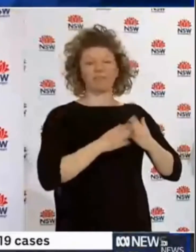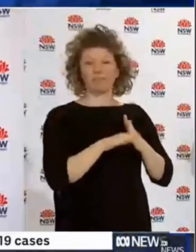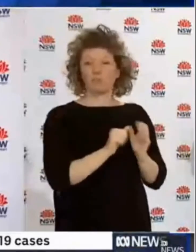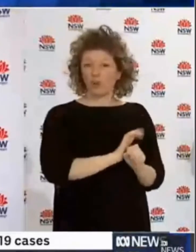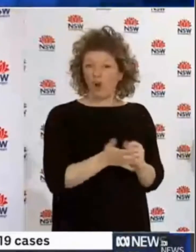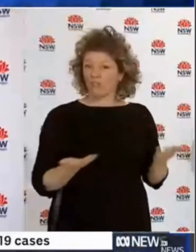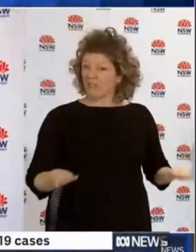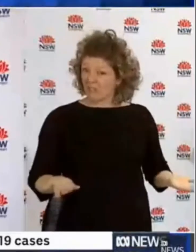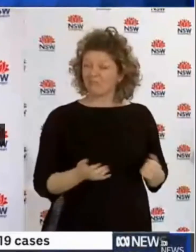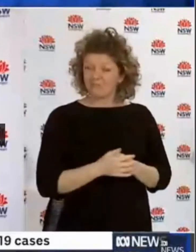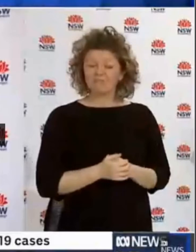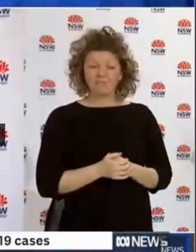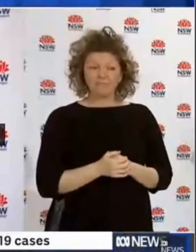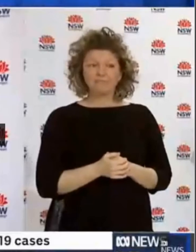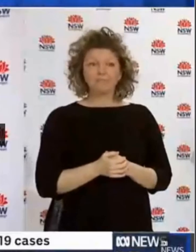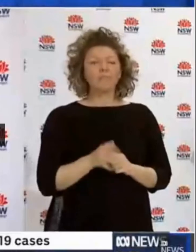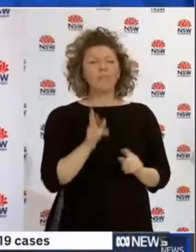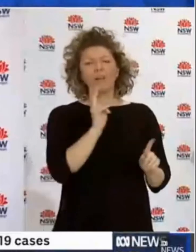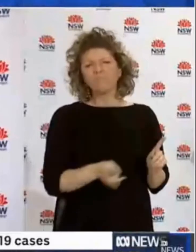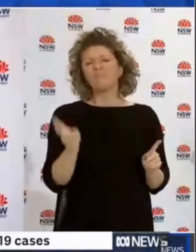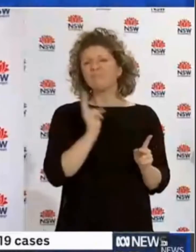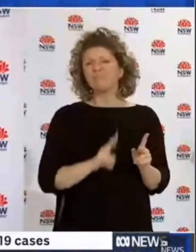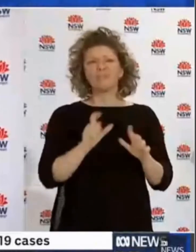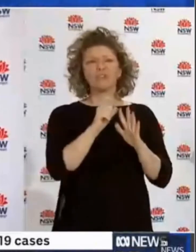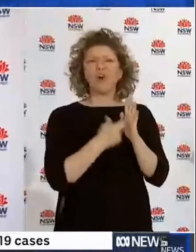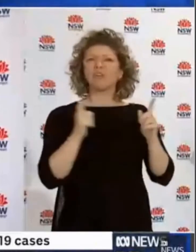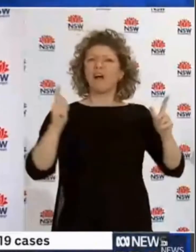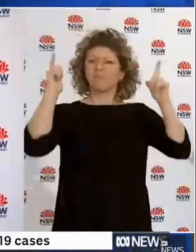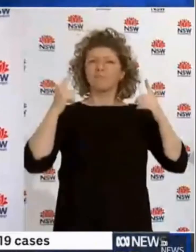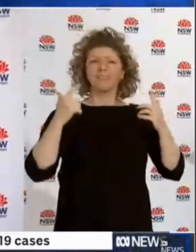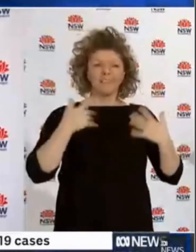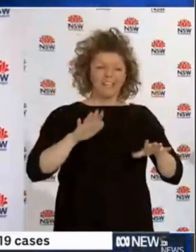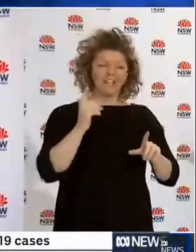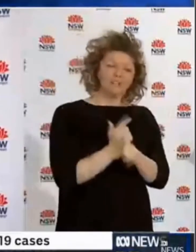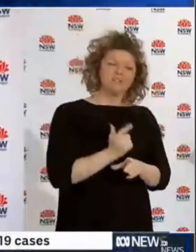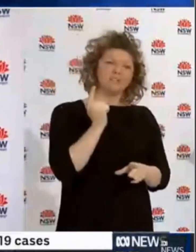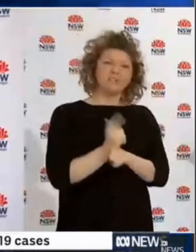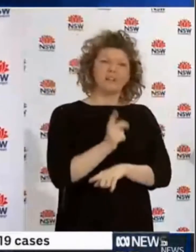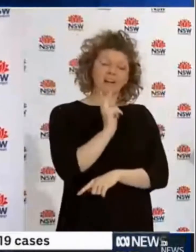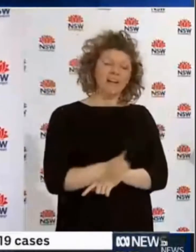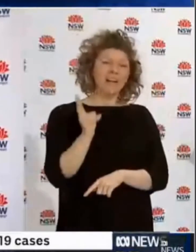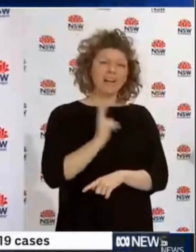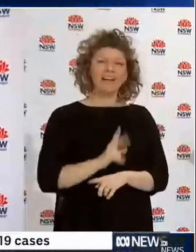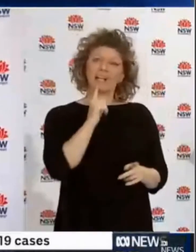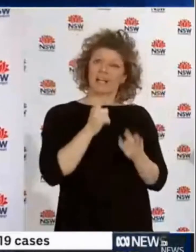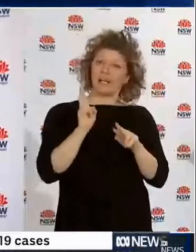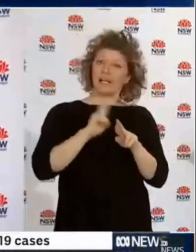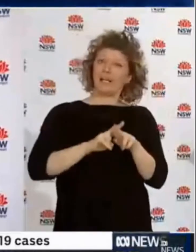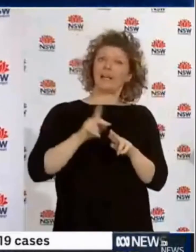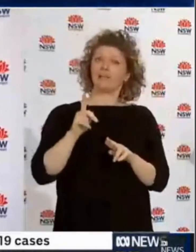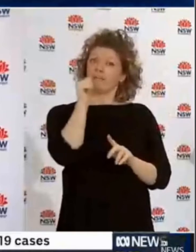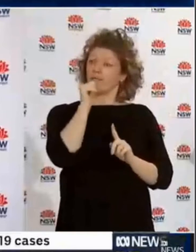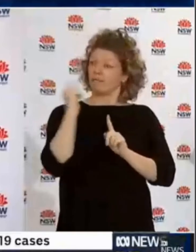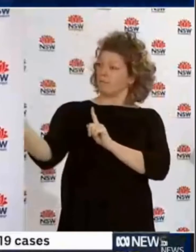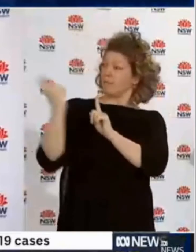Dr. Chance and Dr. McAnulty have said many times, try and make sure that when people come to your shop as well, when people come to buy a